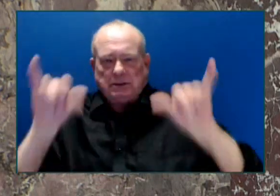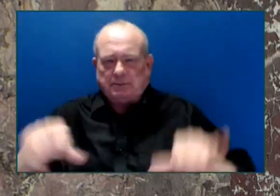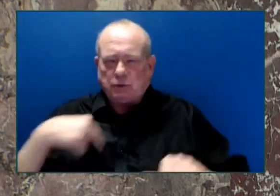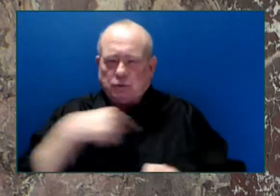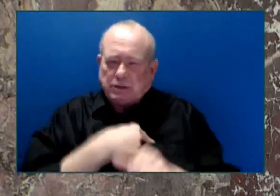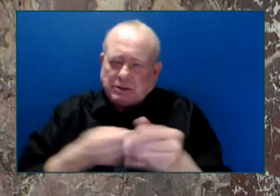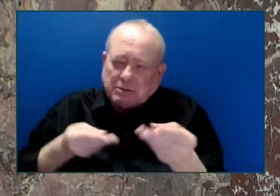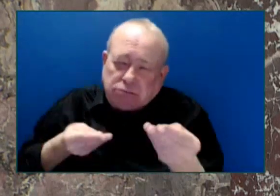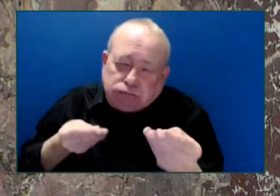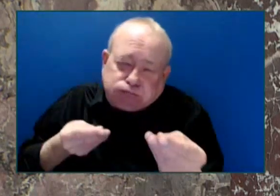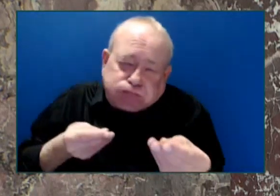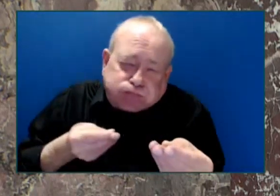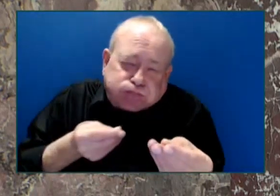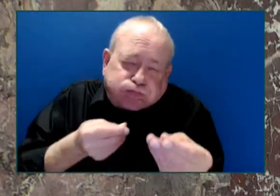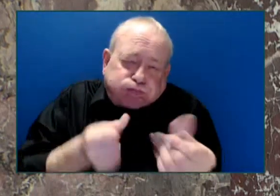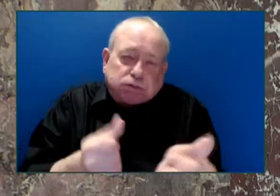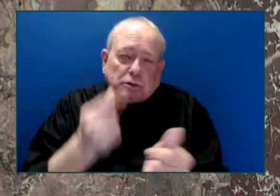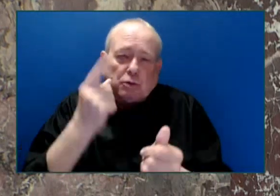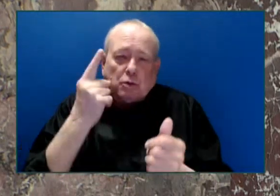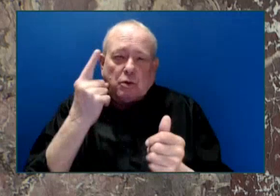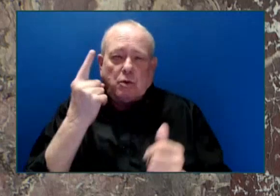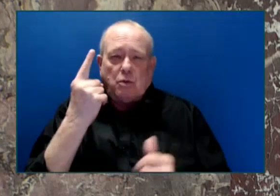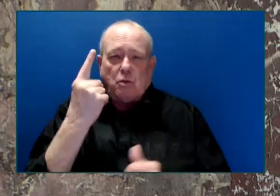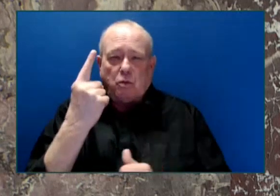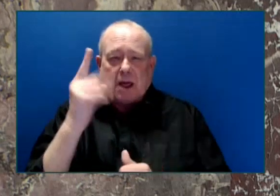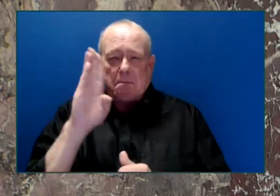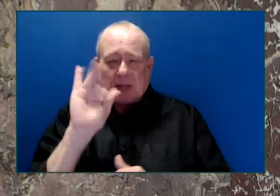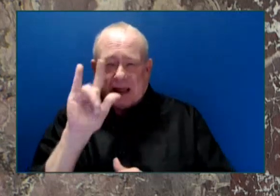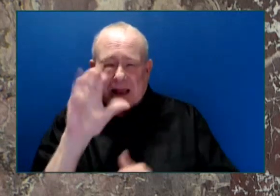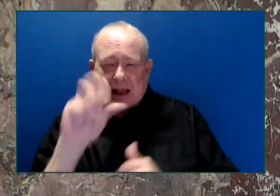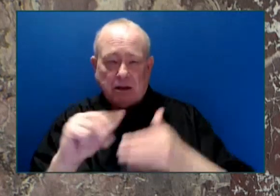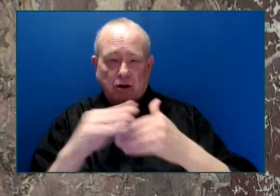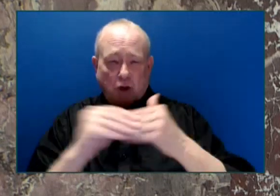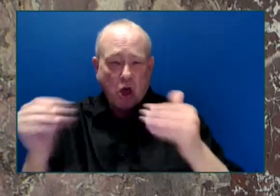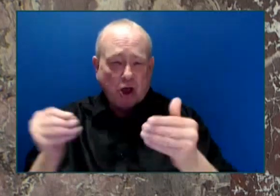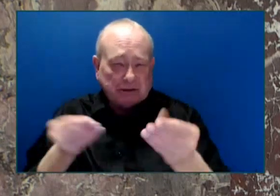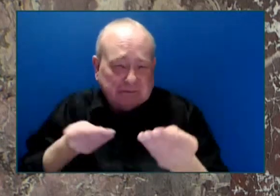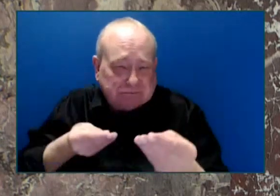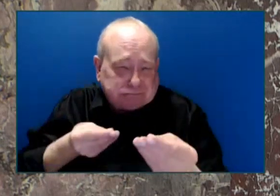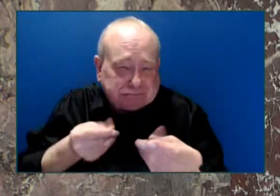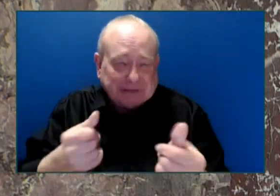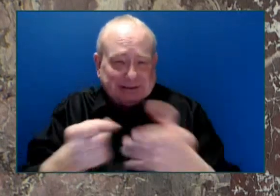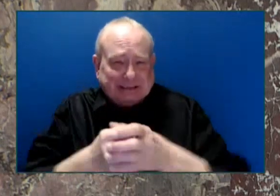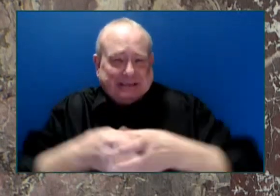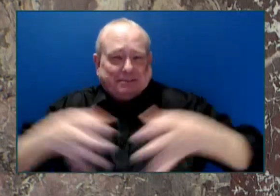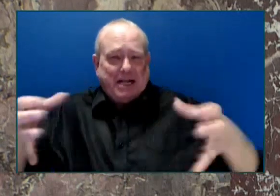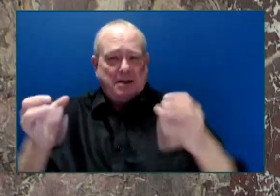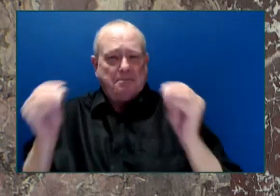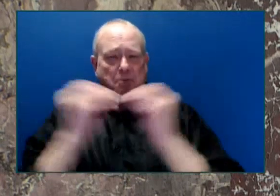options for people. We're going to continue to do that work. And the members on both sides of the House I know this is a